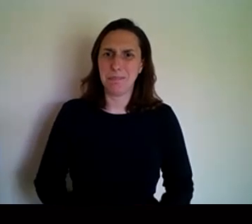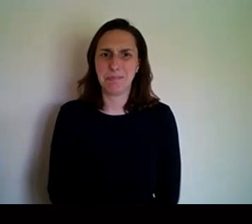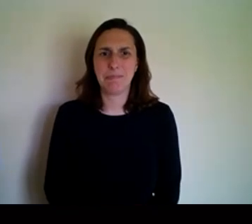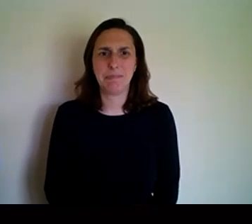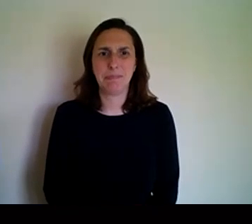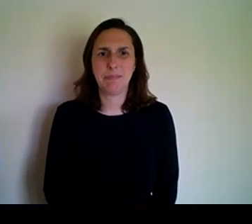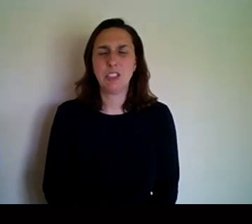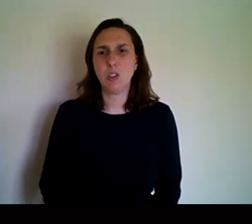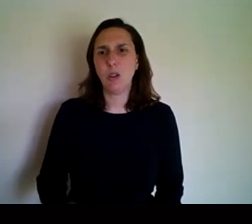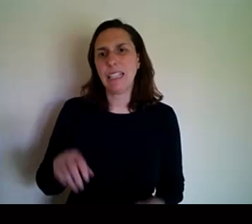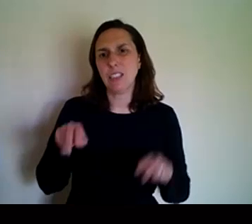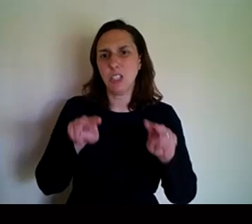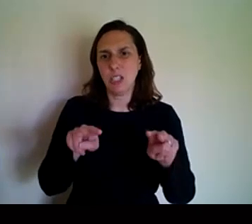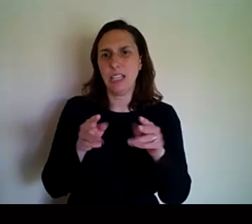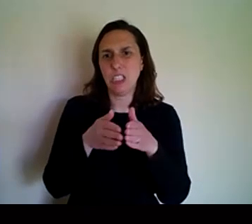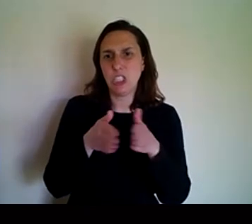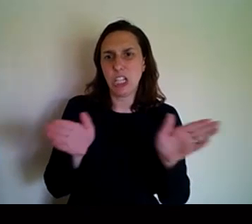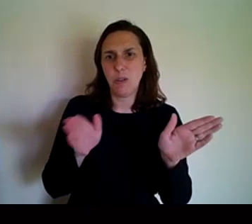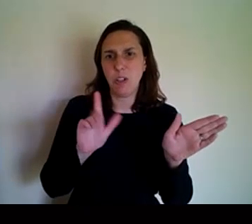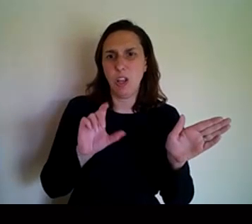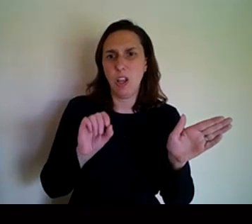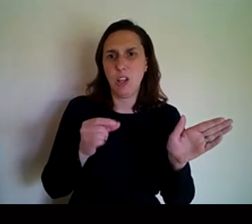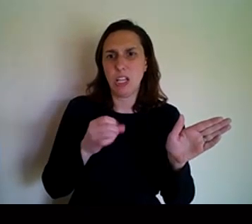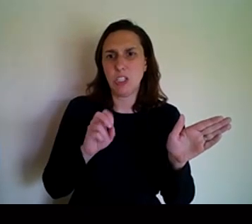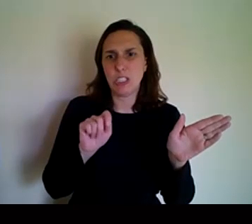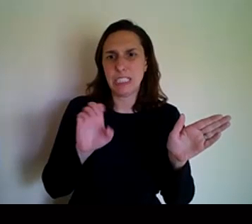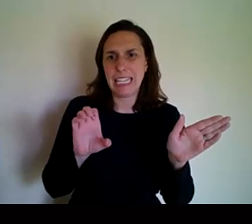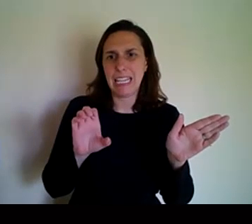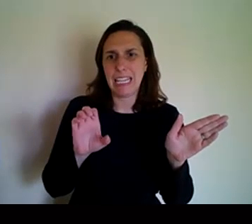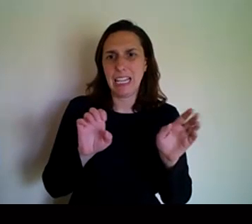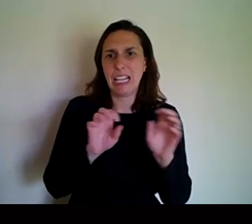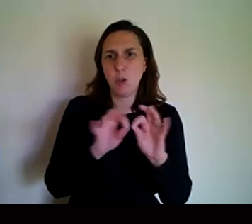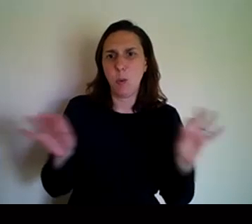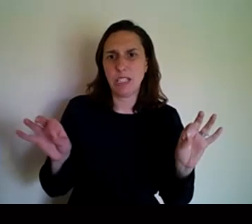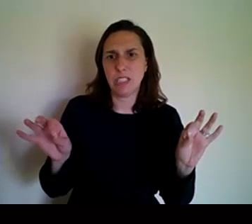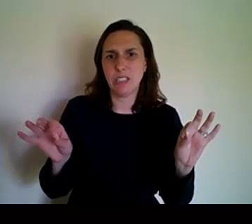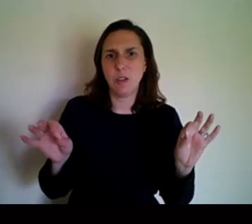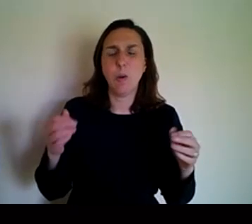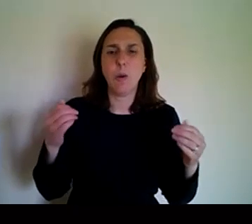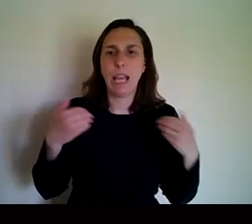logistic equation. We have the carrying capacity of the population.